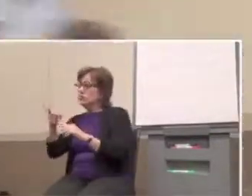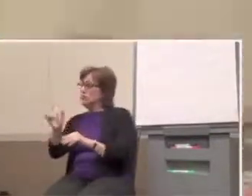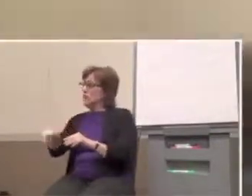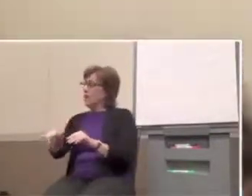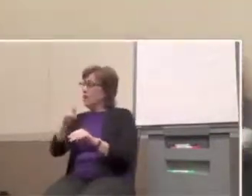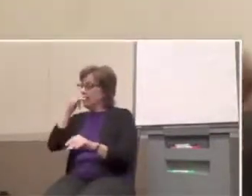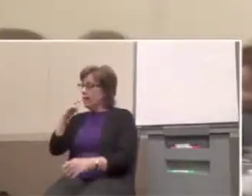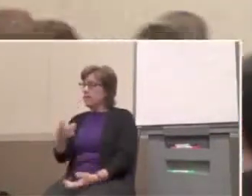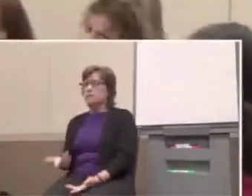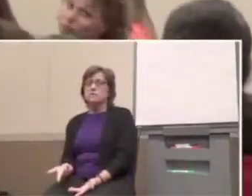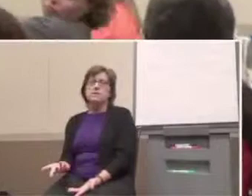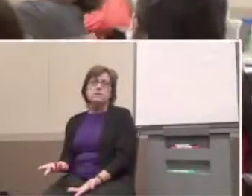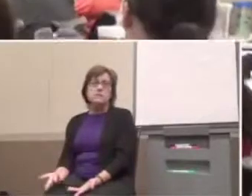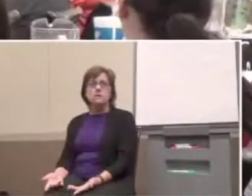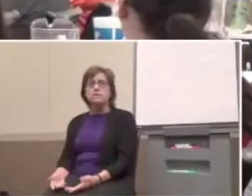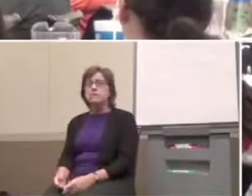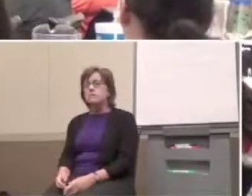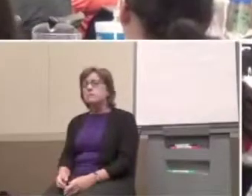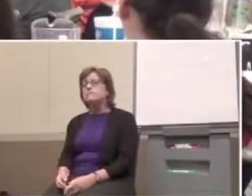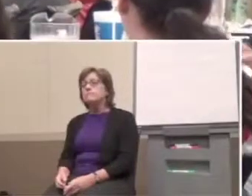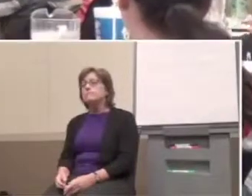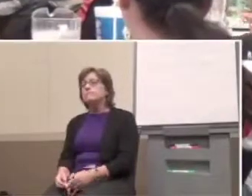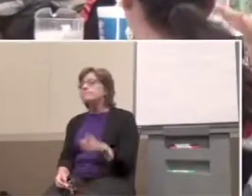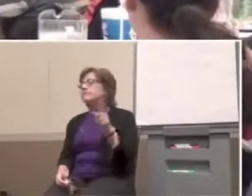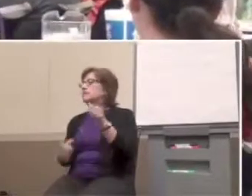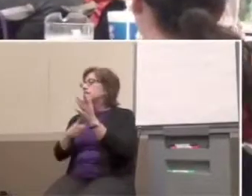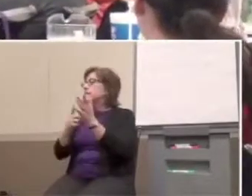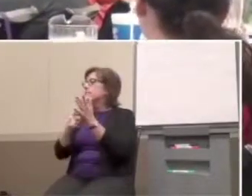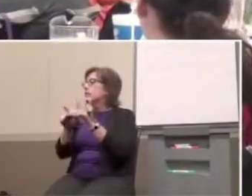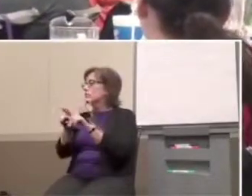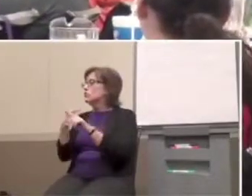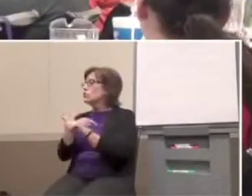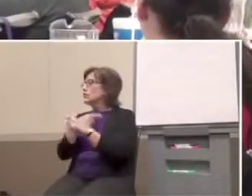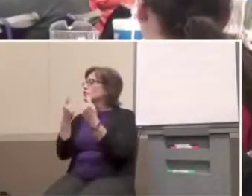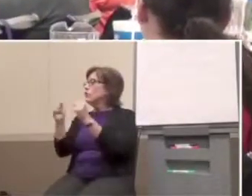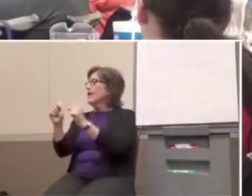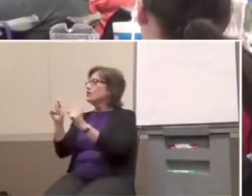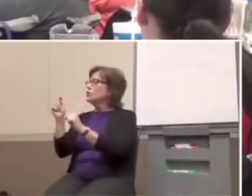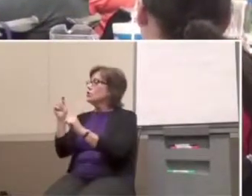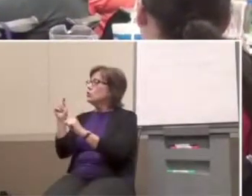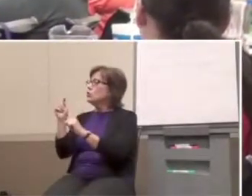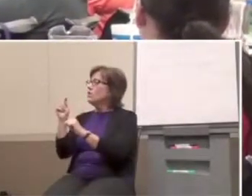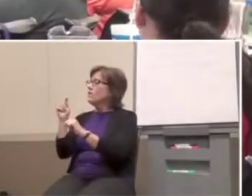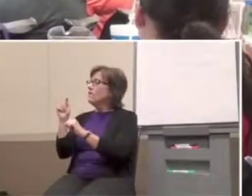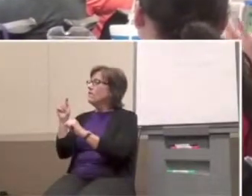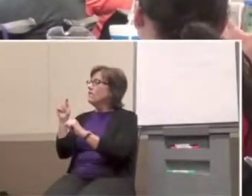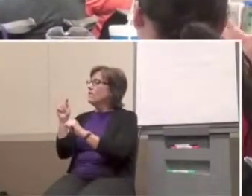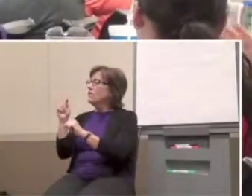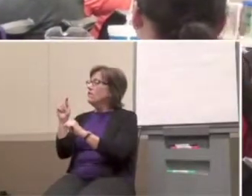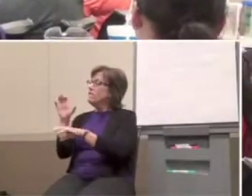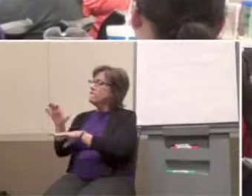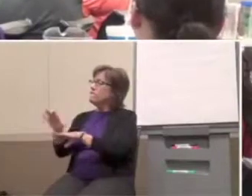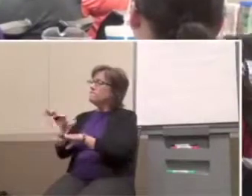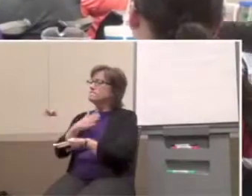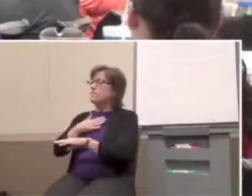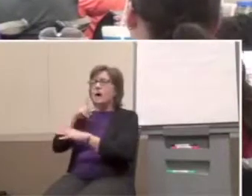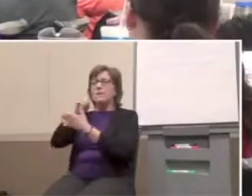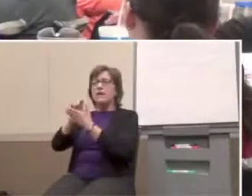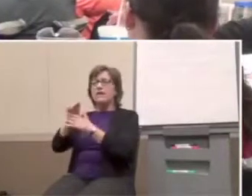think sometimes, too, like, we try to force our beliefs on them or whatever. And